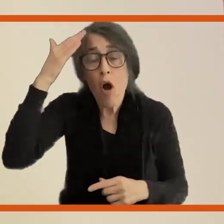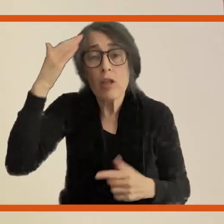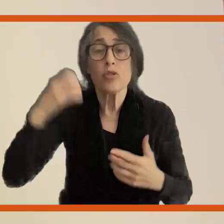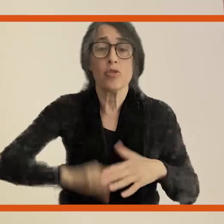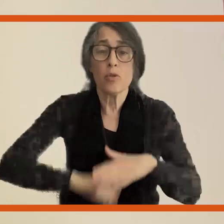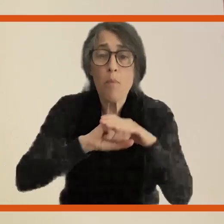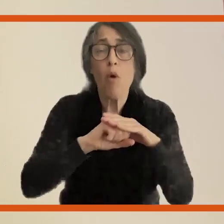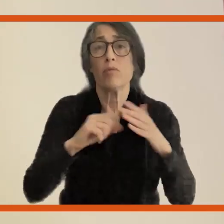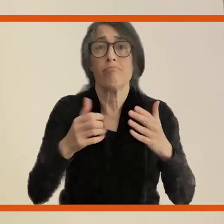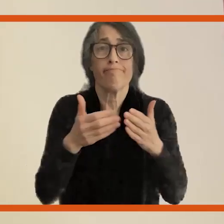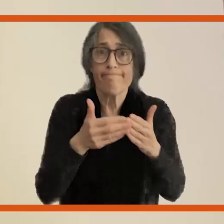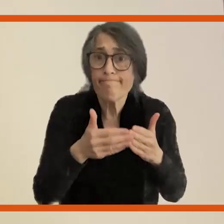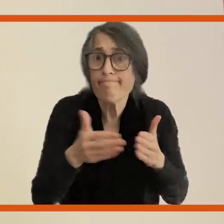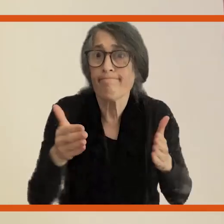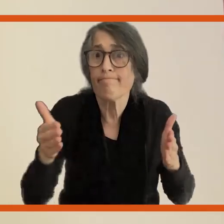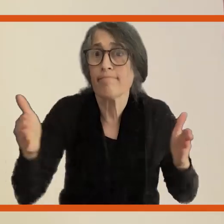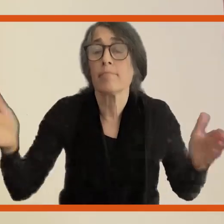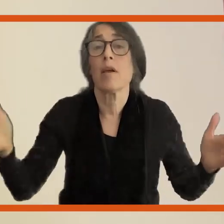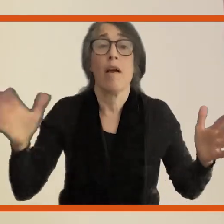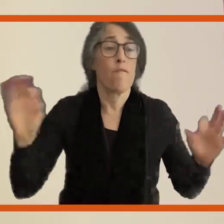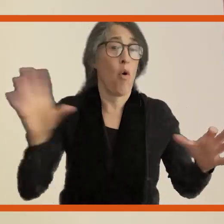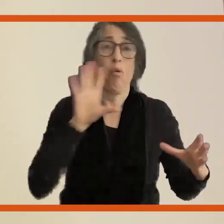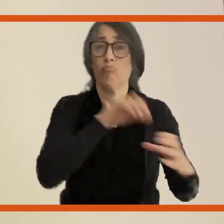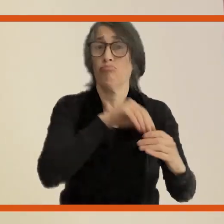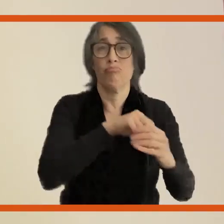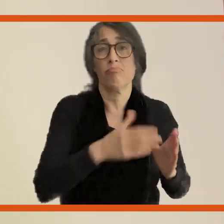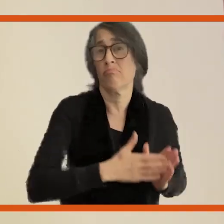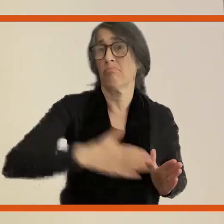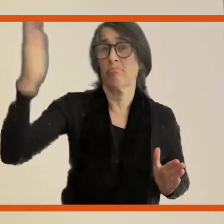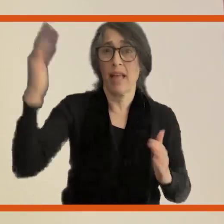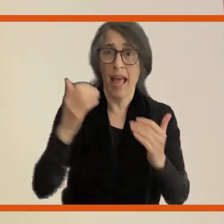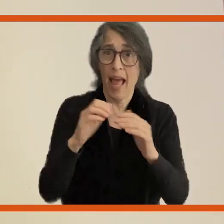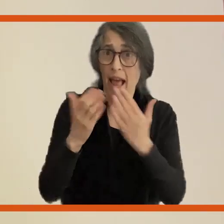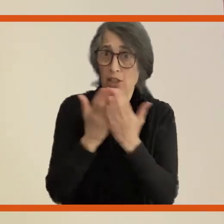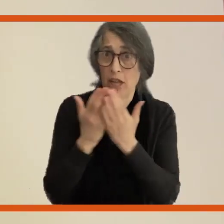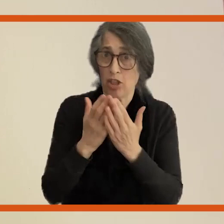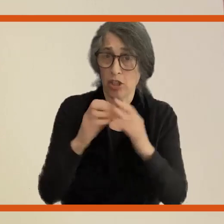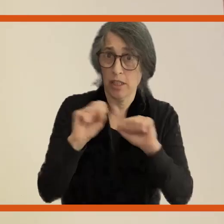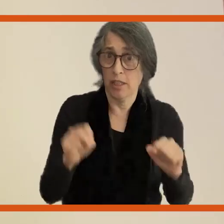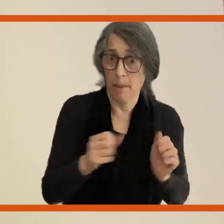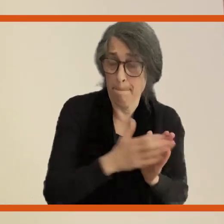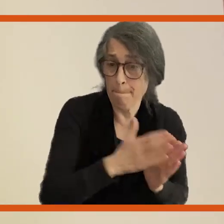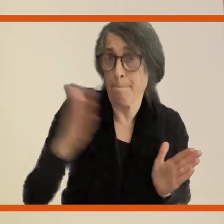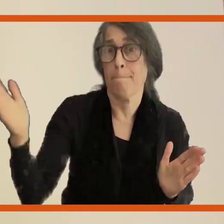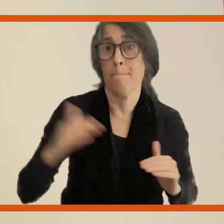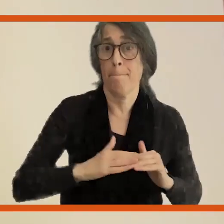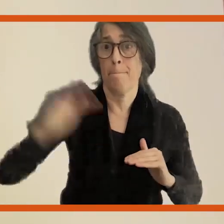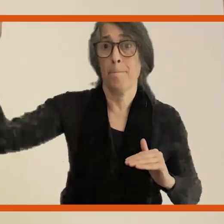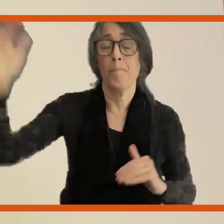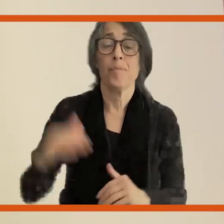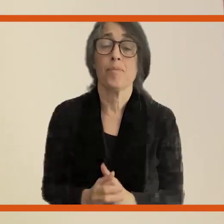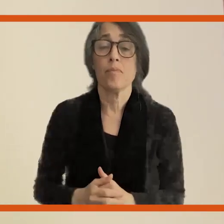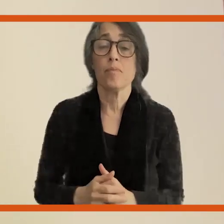skills, knowledge, and support must be progressively made available in the entire education system.